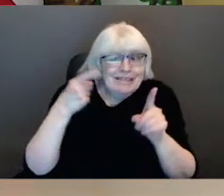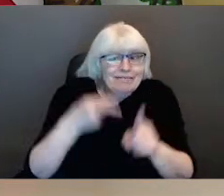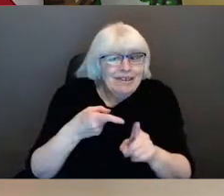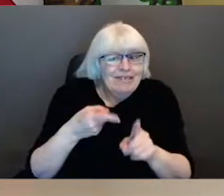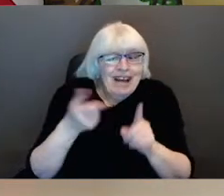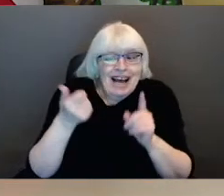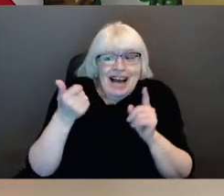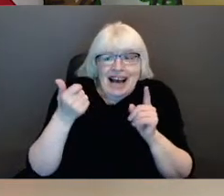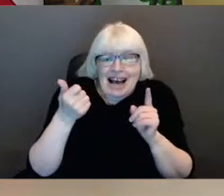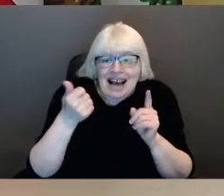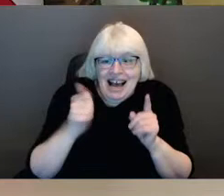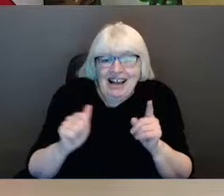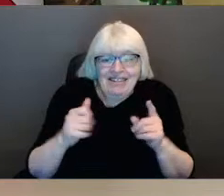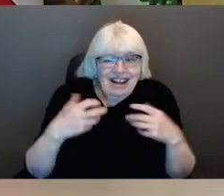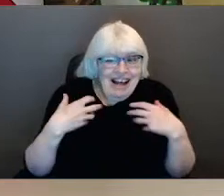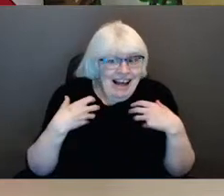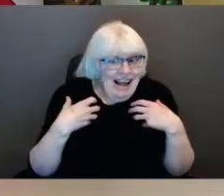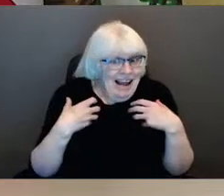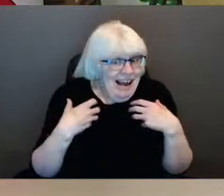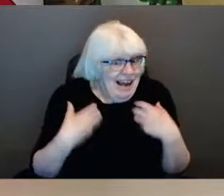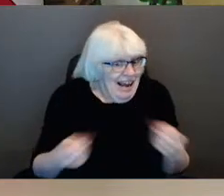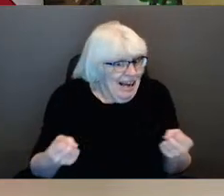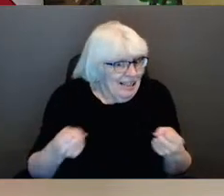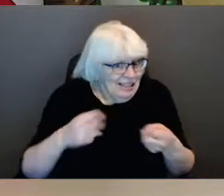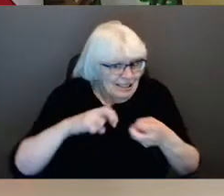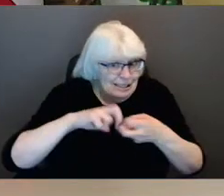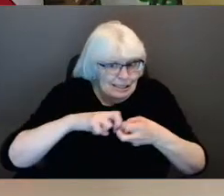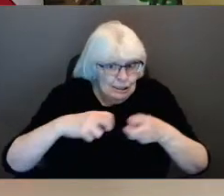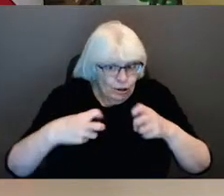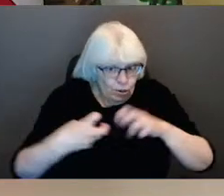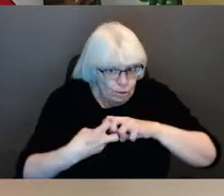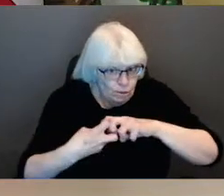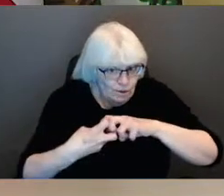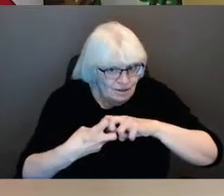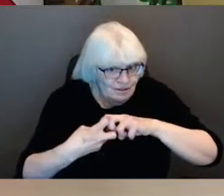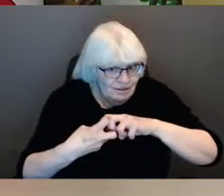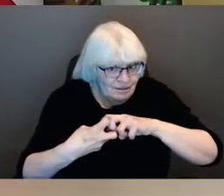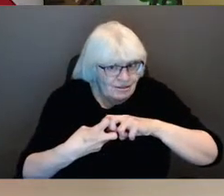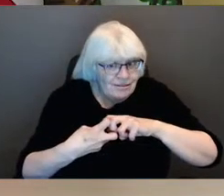health condition. It's just that they know that Paxlovid,